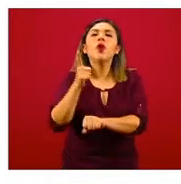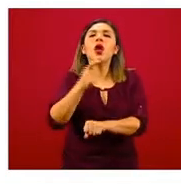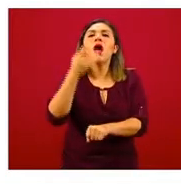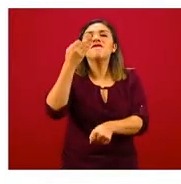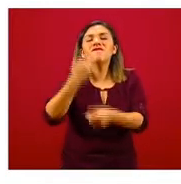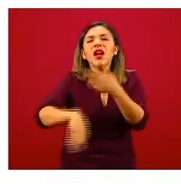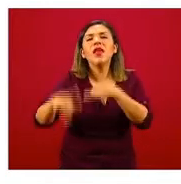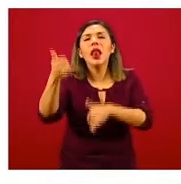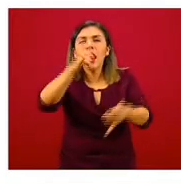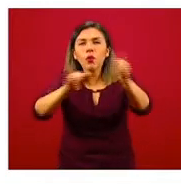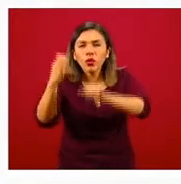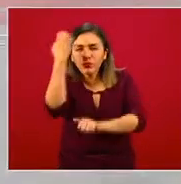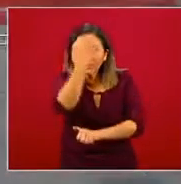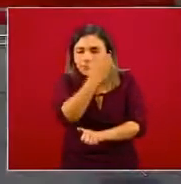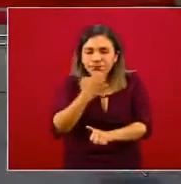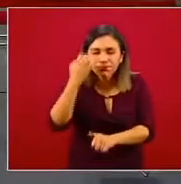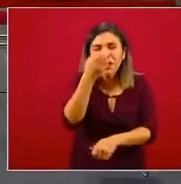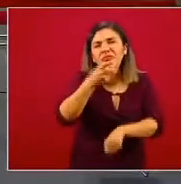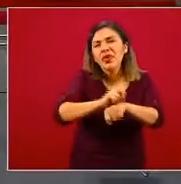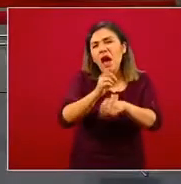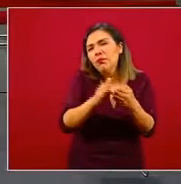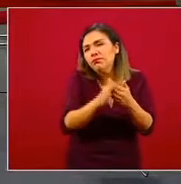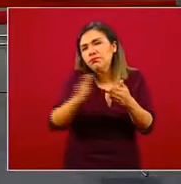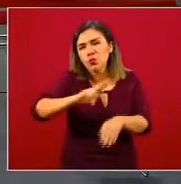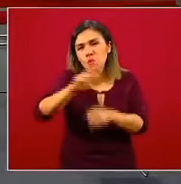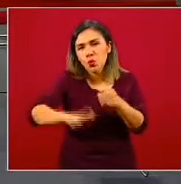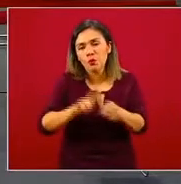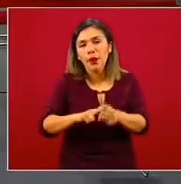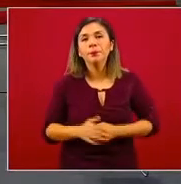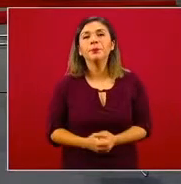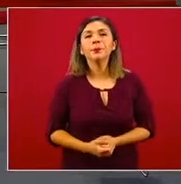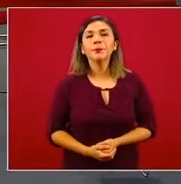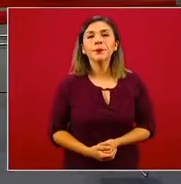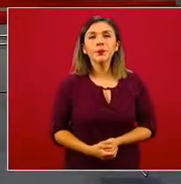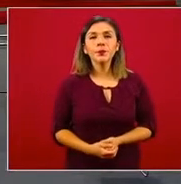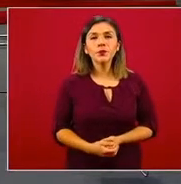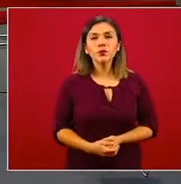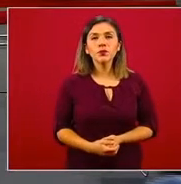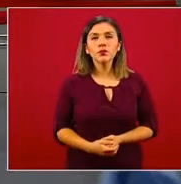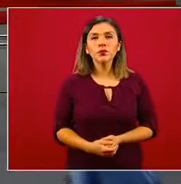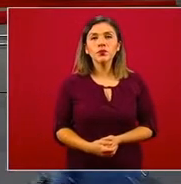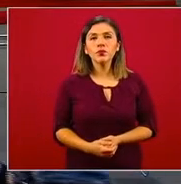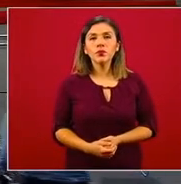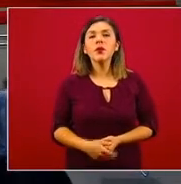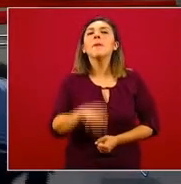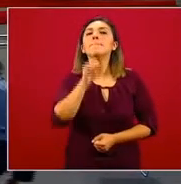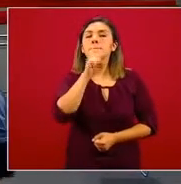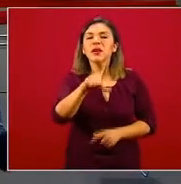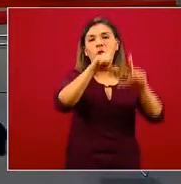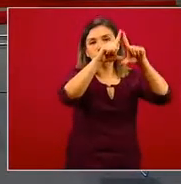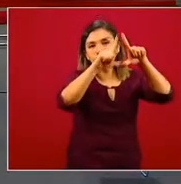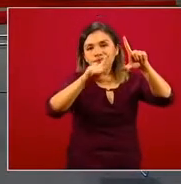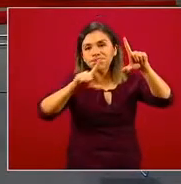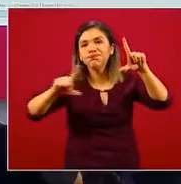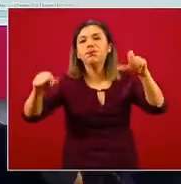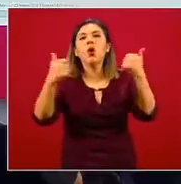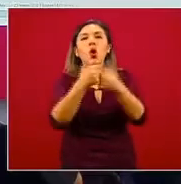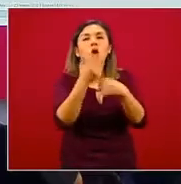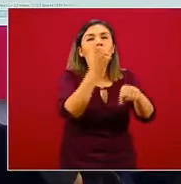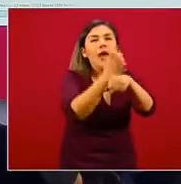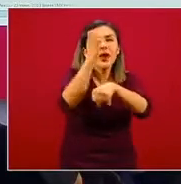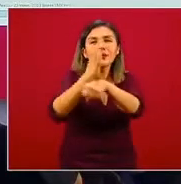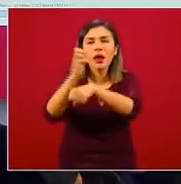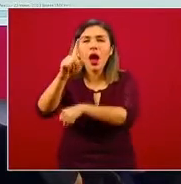the latter days of the curve based on the confirmations of laboratories. This